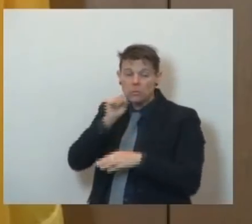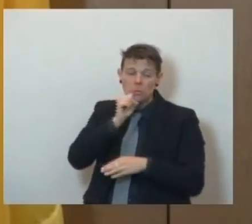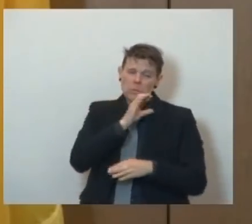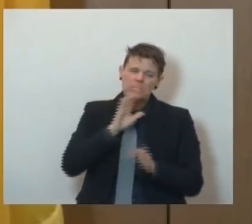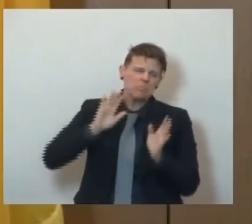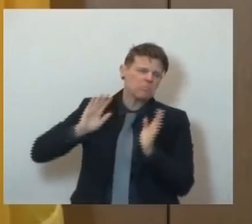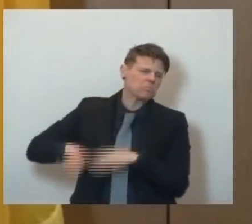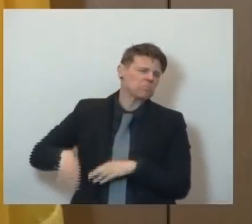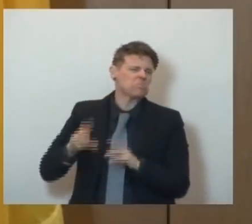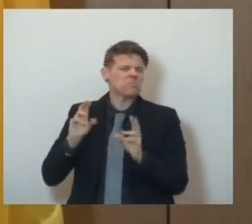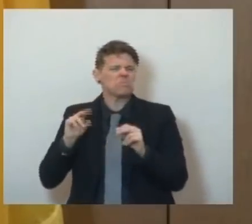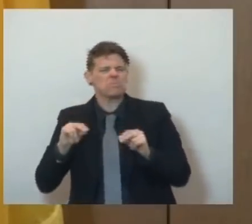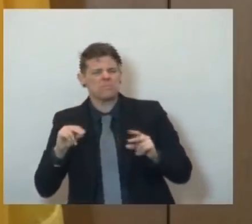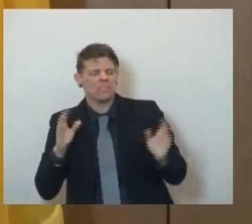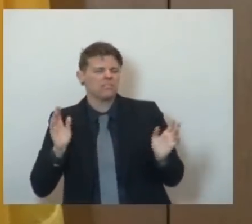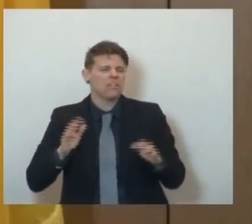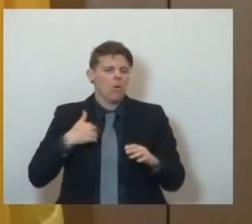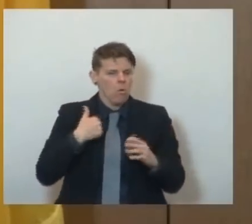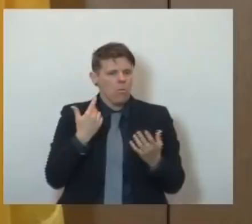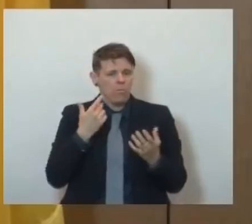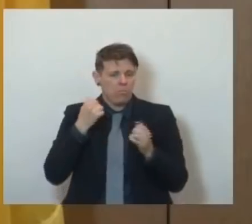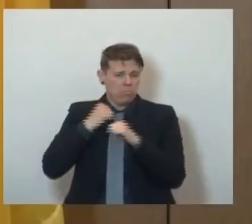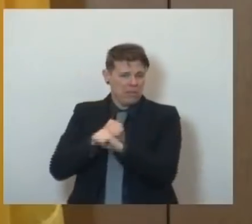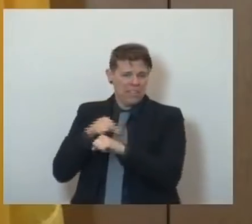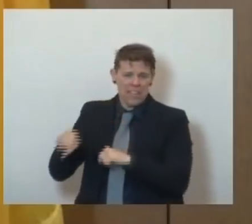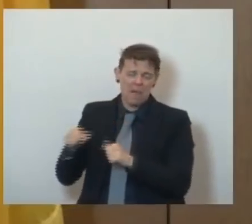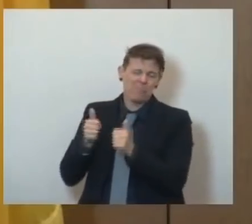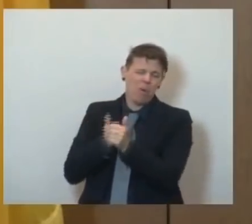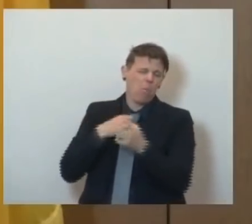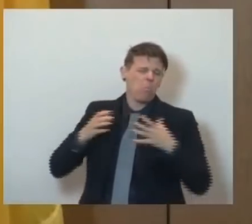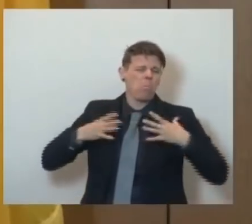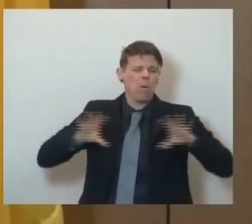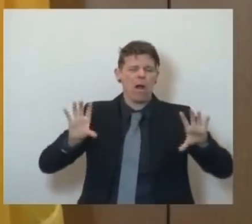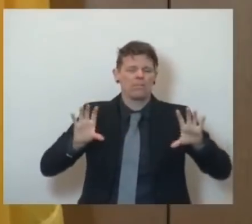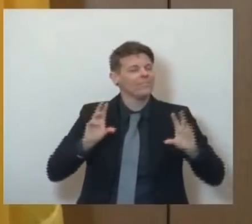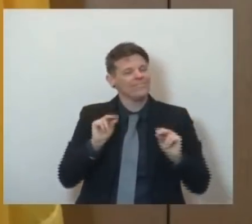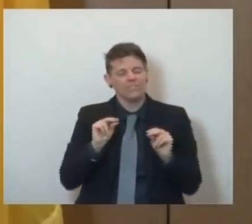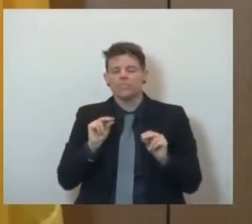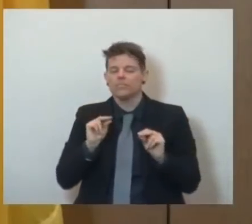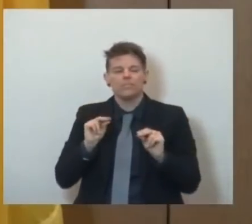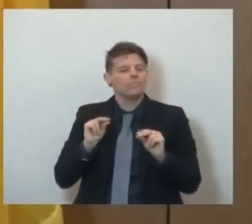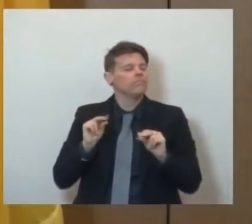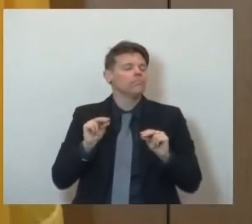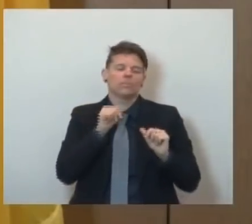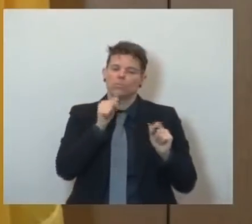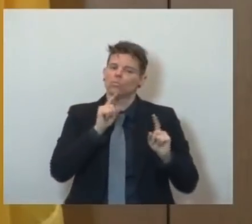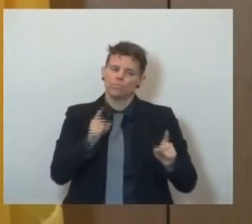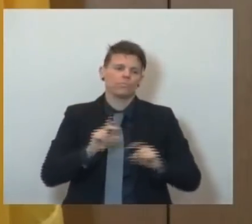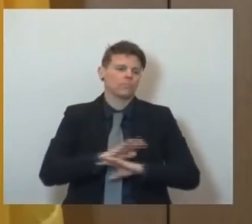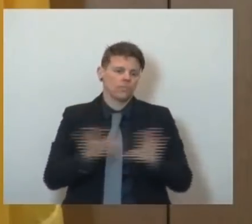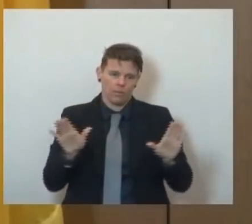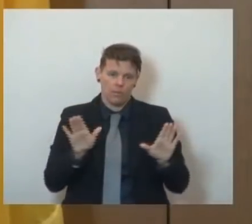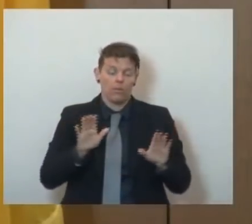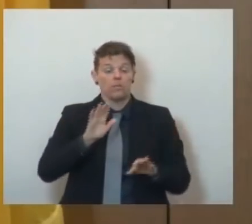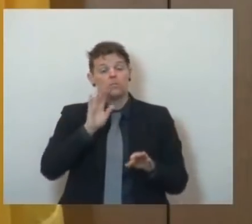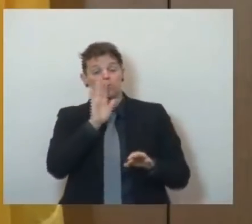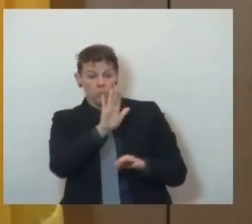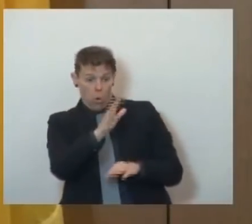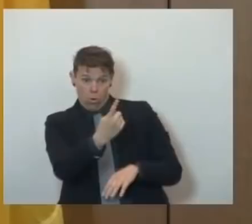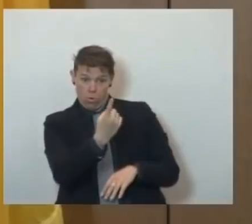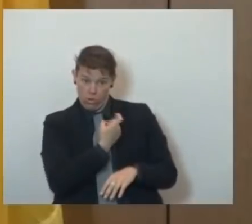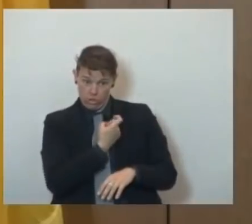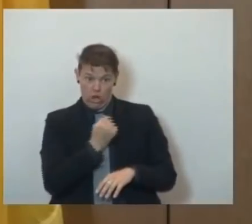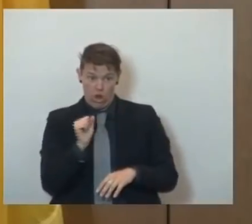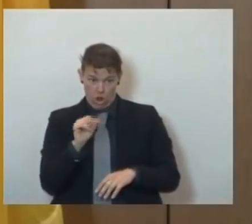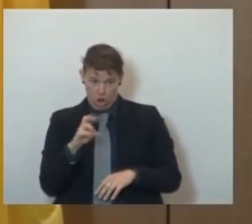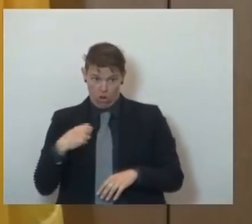be avoided because that's a population we can't really manage. And I think your question was, are you doing everything? We think